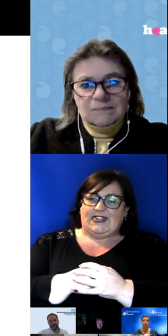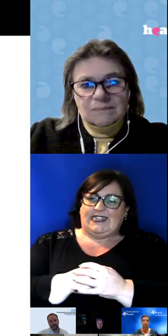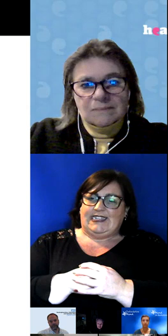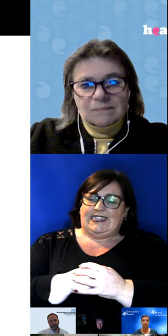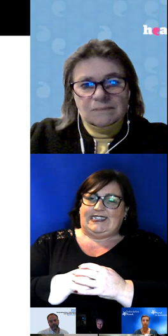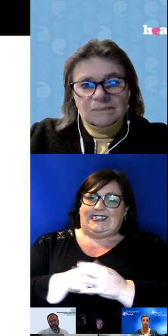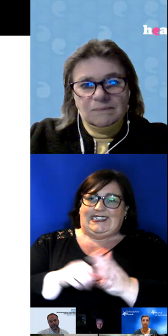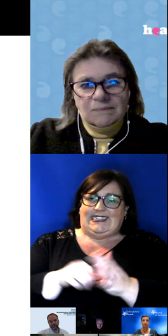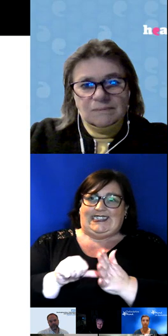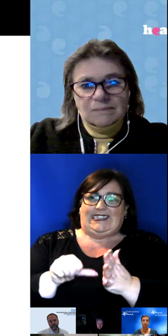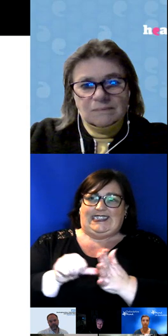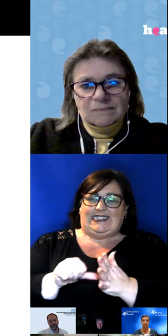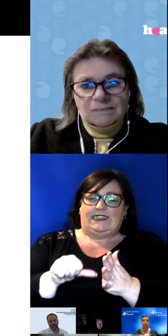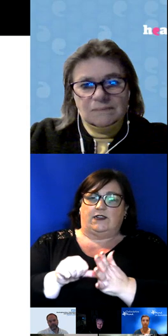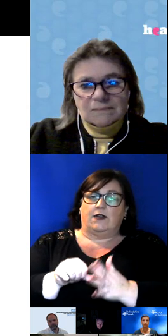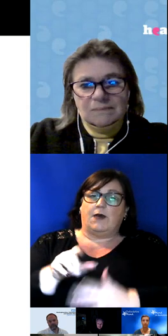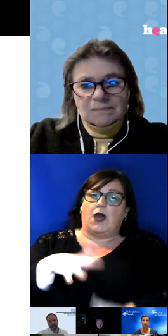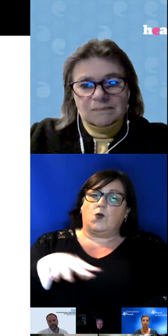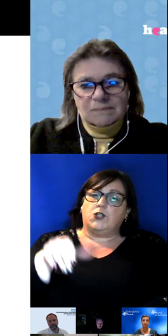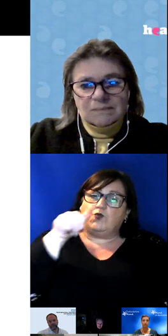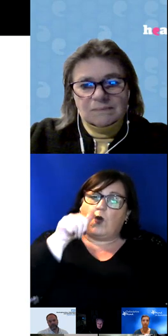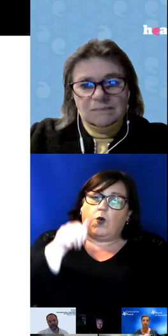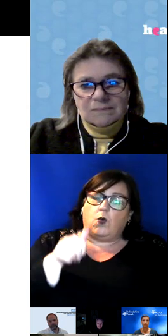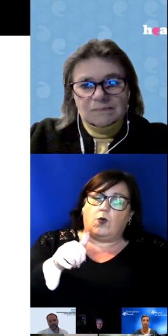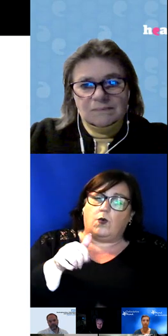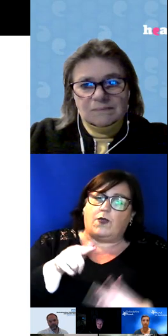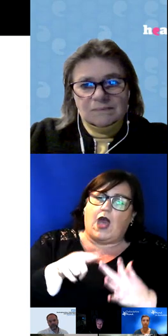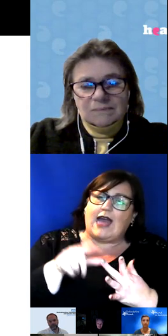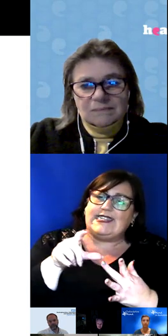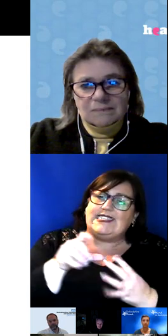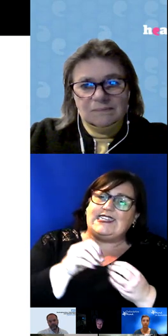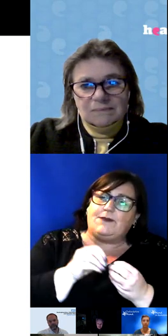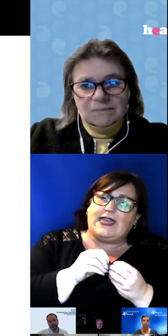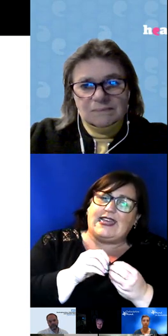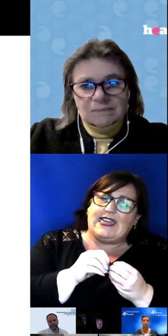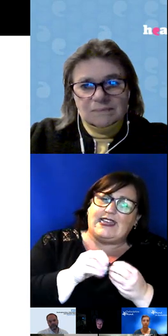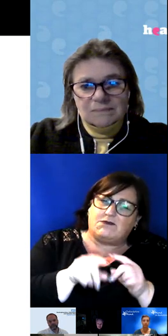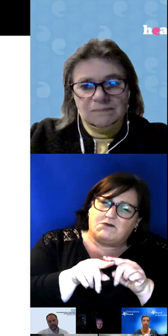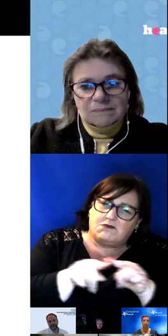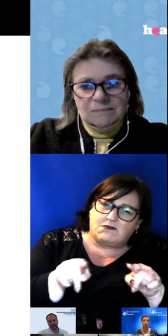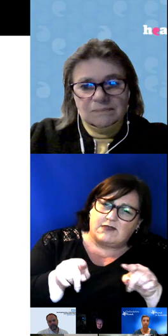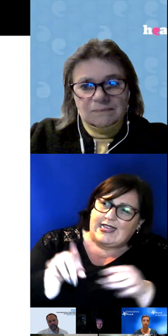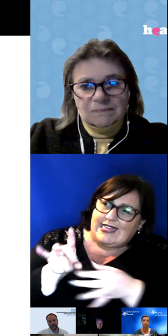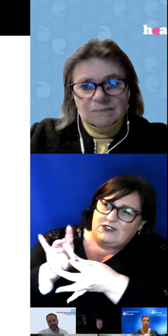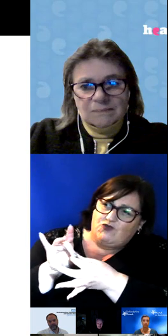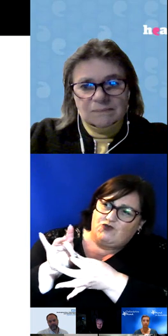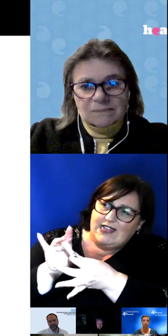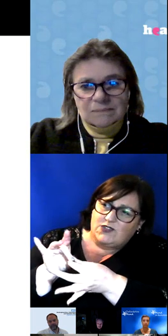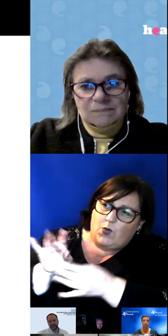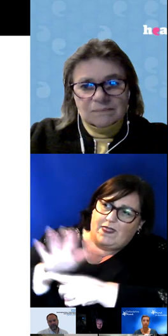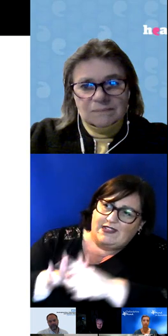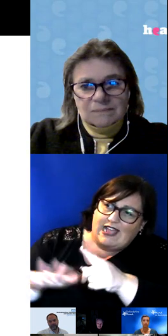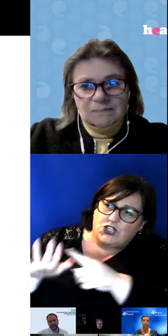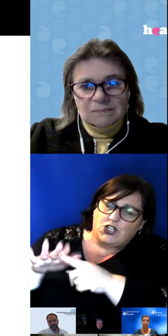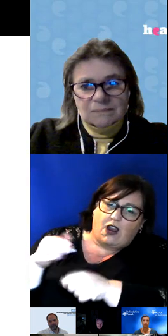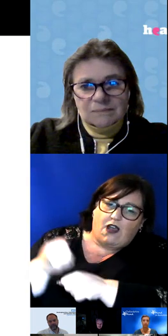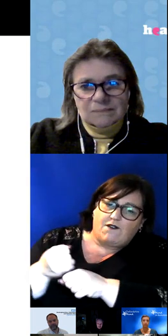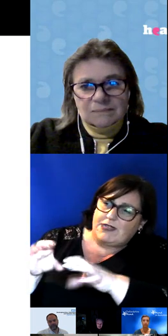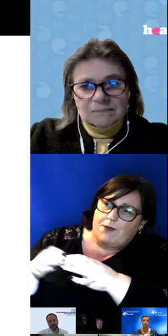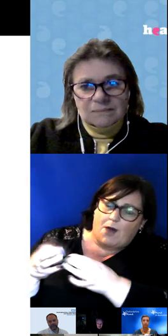ICP interact with national government departments to try and ensure that everyone is on the